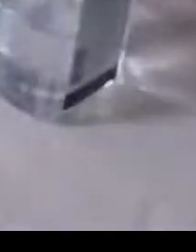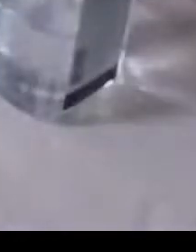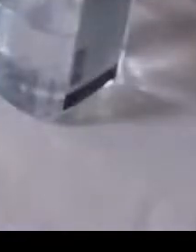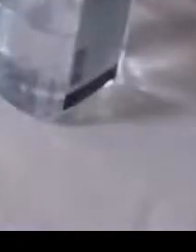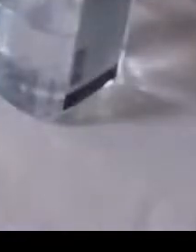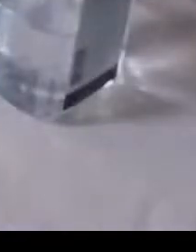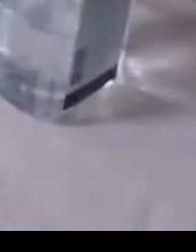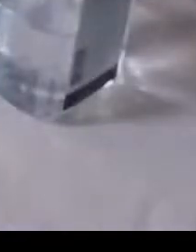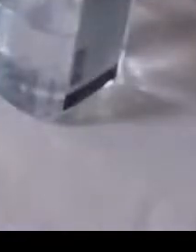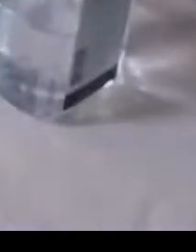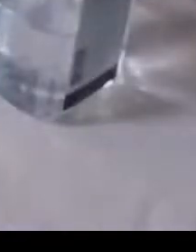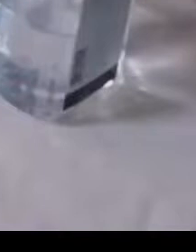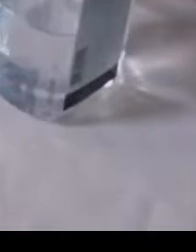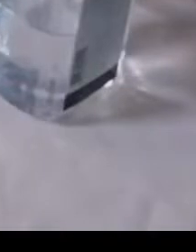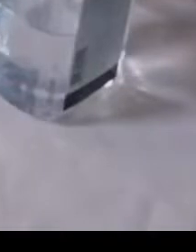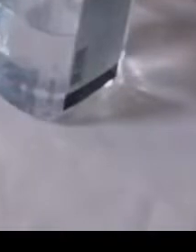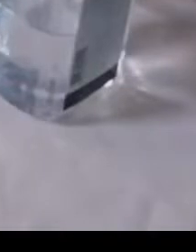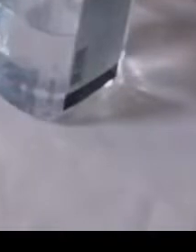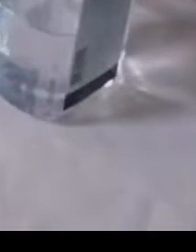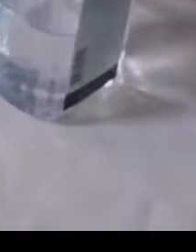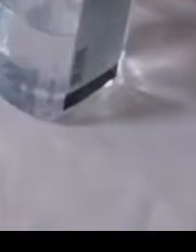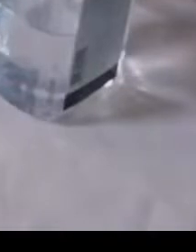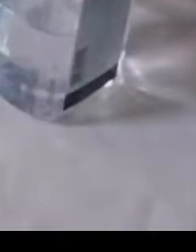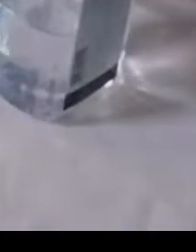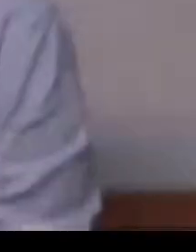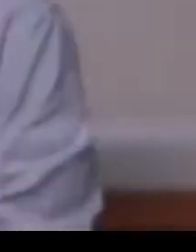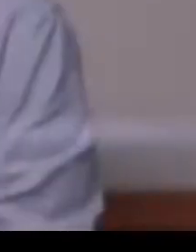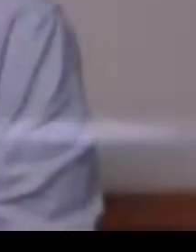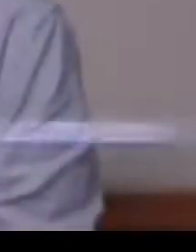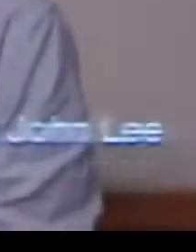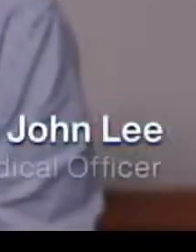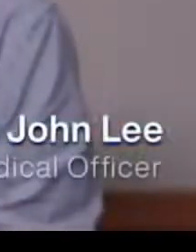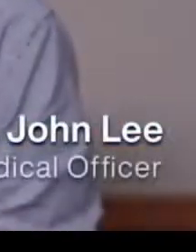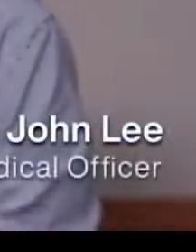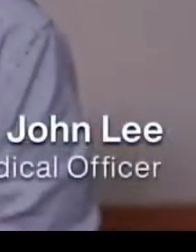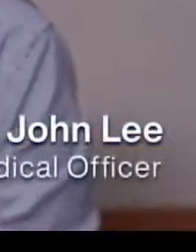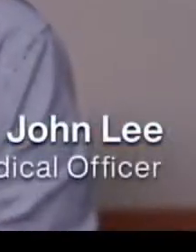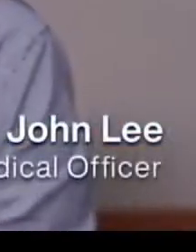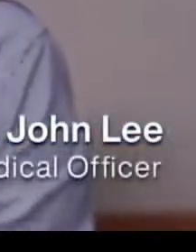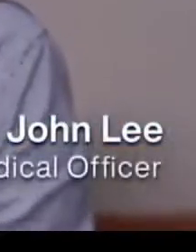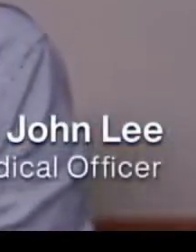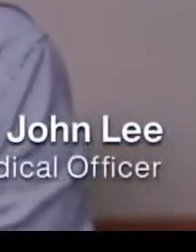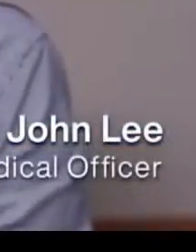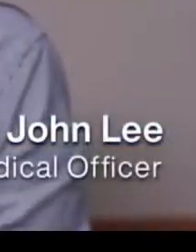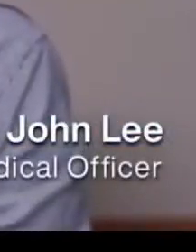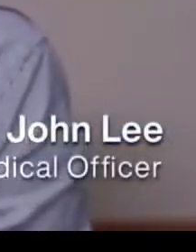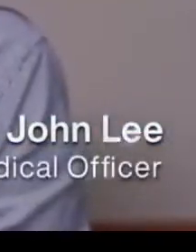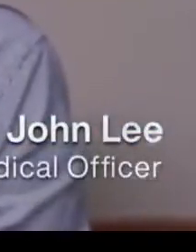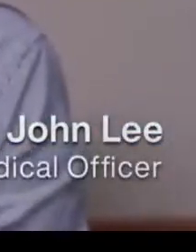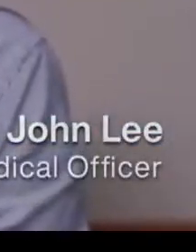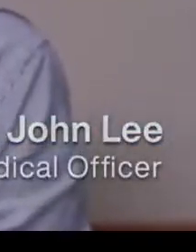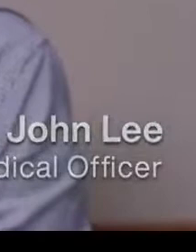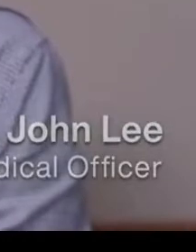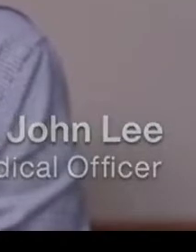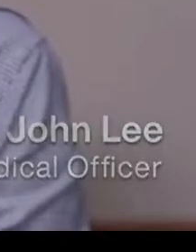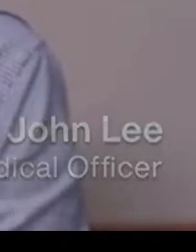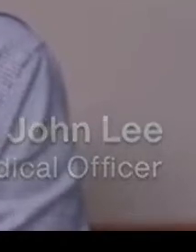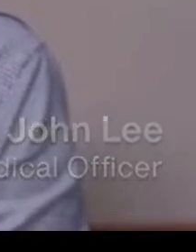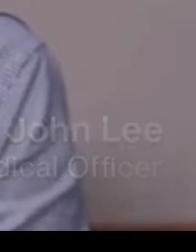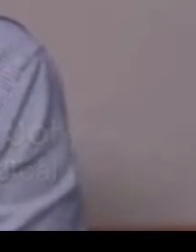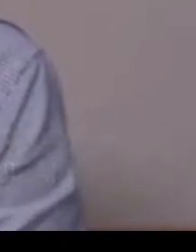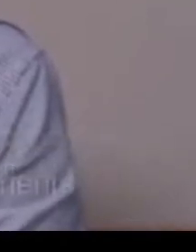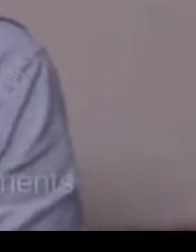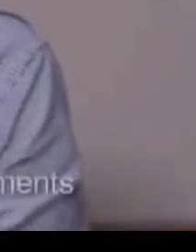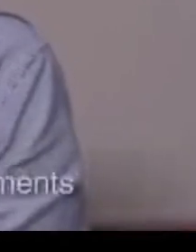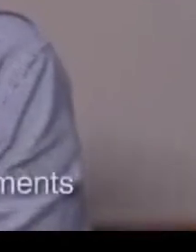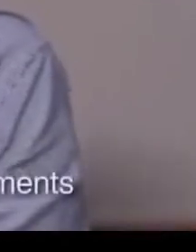And then dispose of that double bagged in your bin. We now have to wait for 15 minutes whilst this develops,